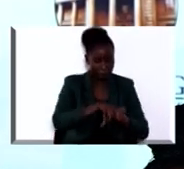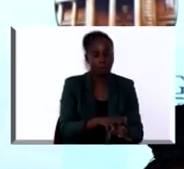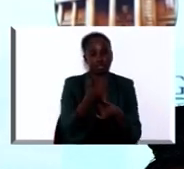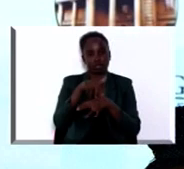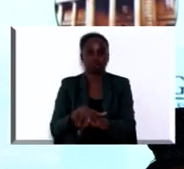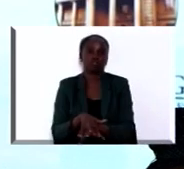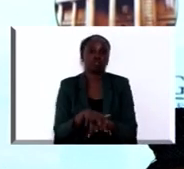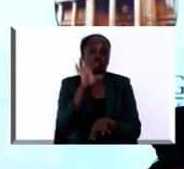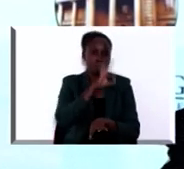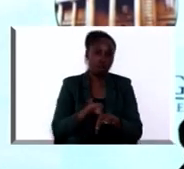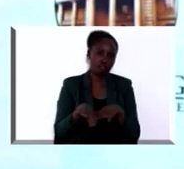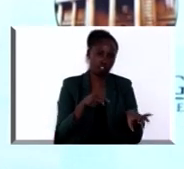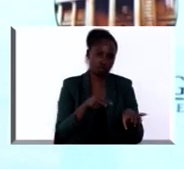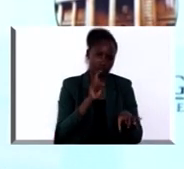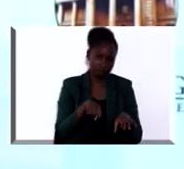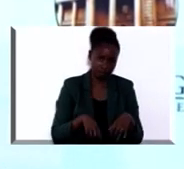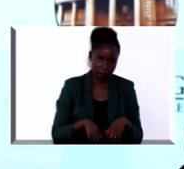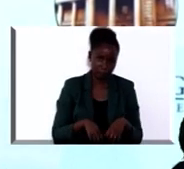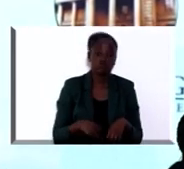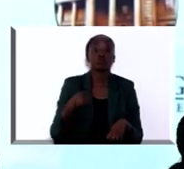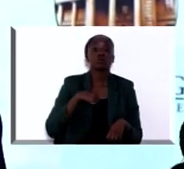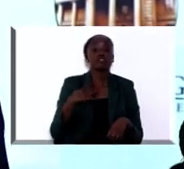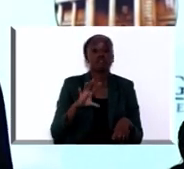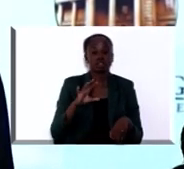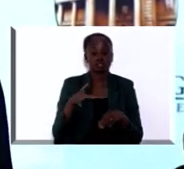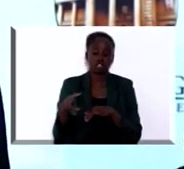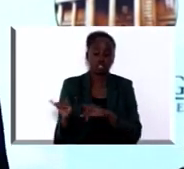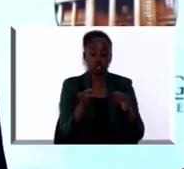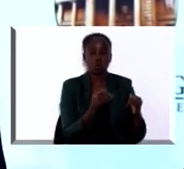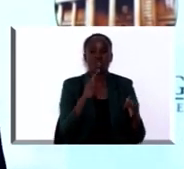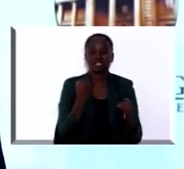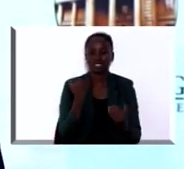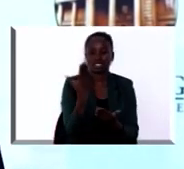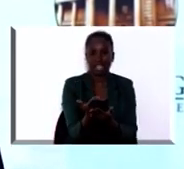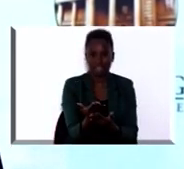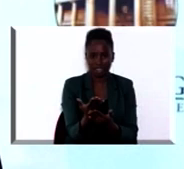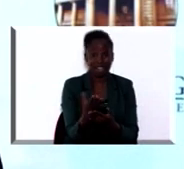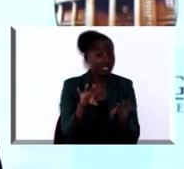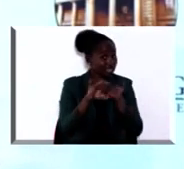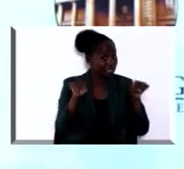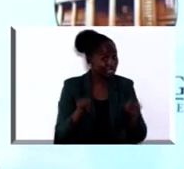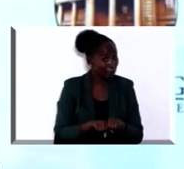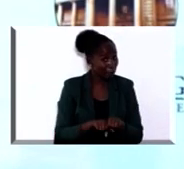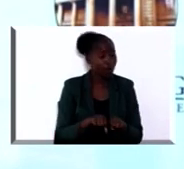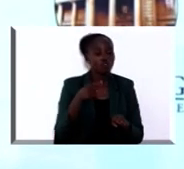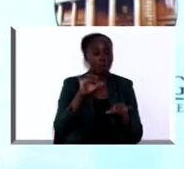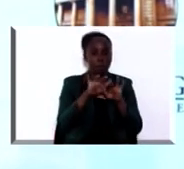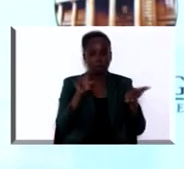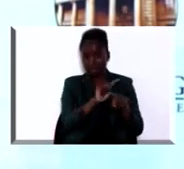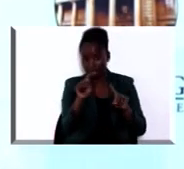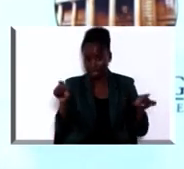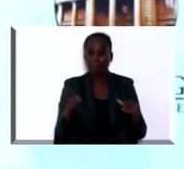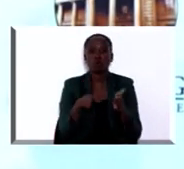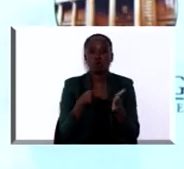action. We introduced the open tender system to make public procurement more